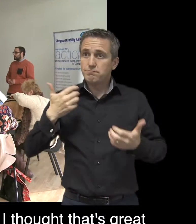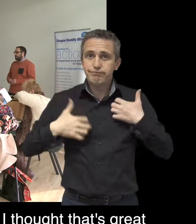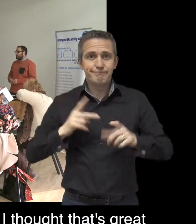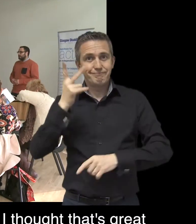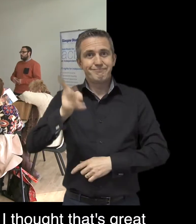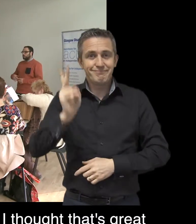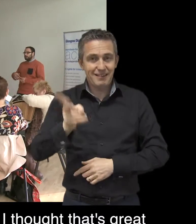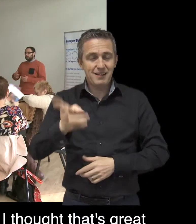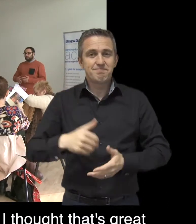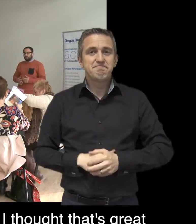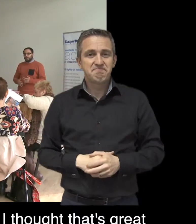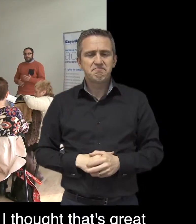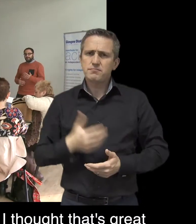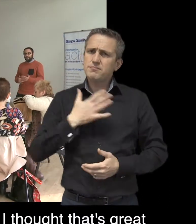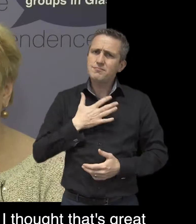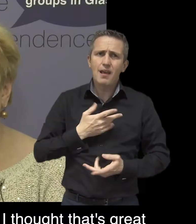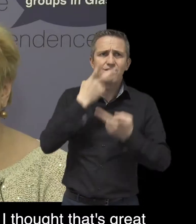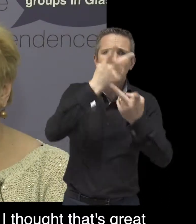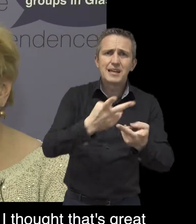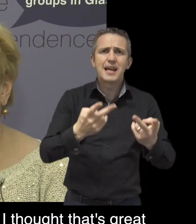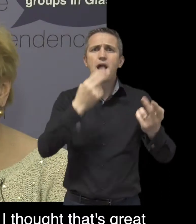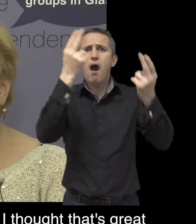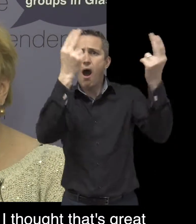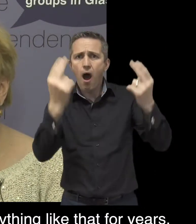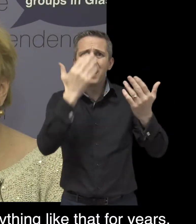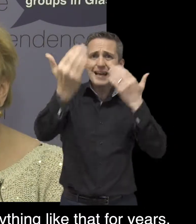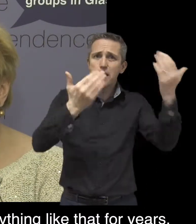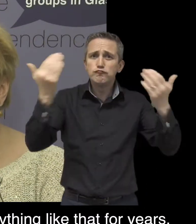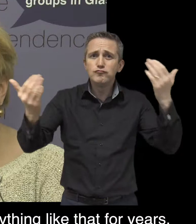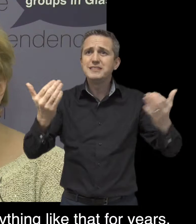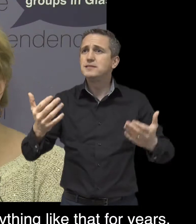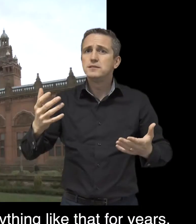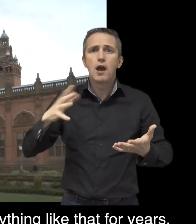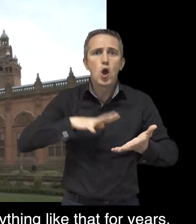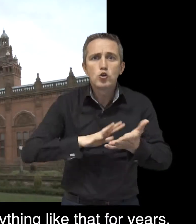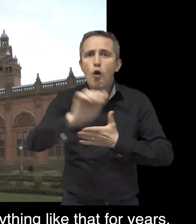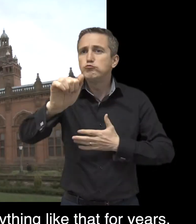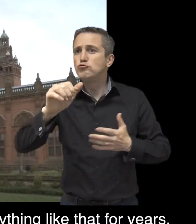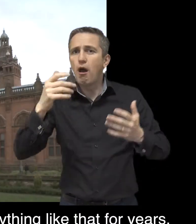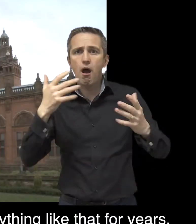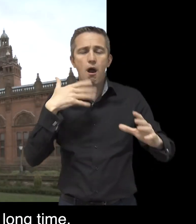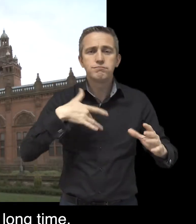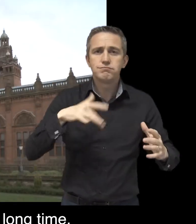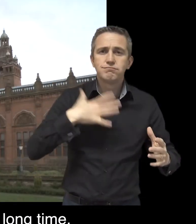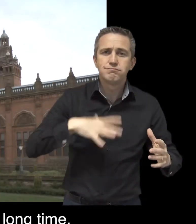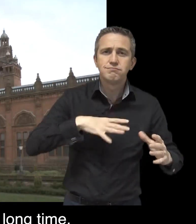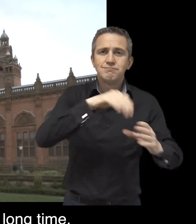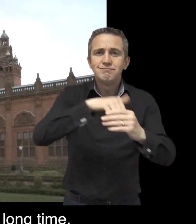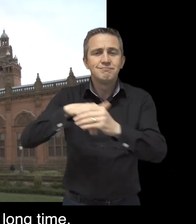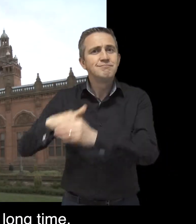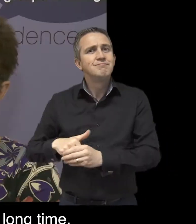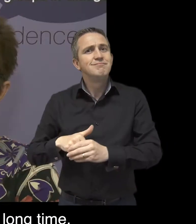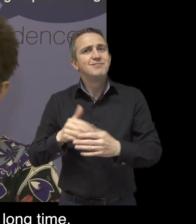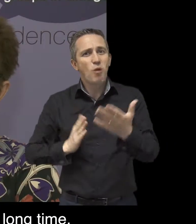great, because I like to go to art galleries and I like to do cultural things, and I haven't done anything like that for years. I've got out a lot more